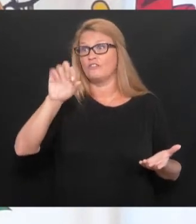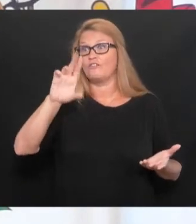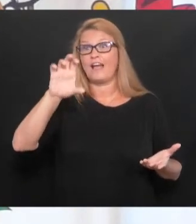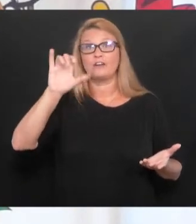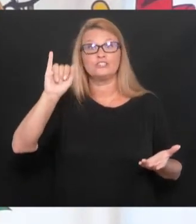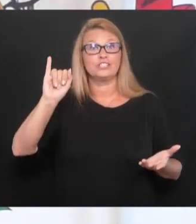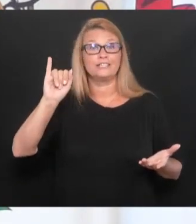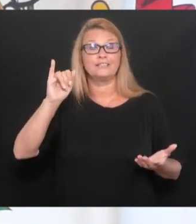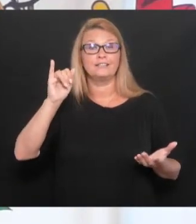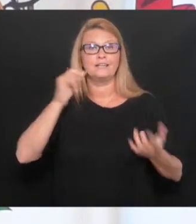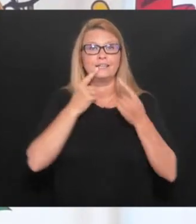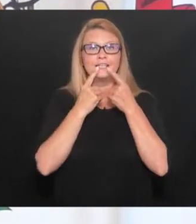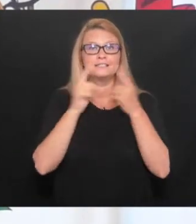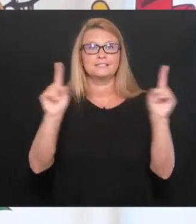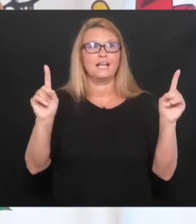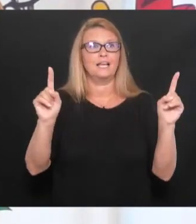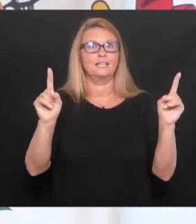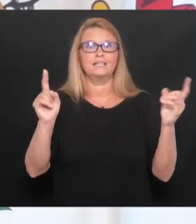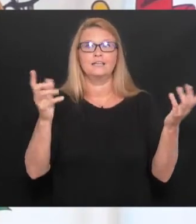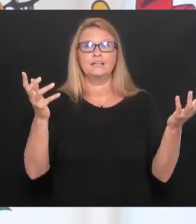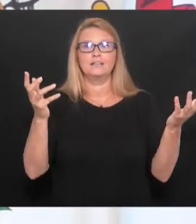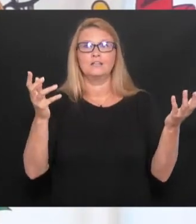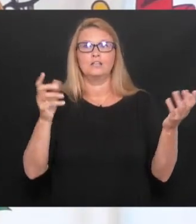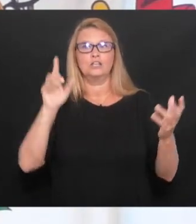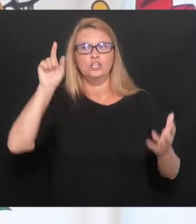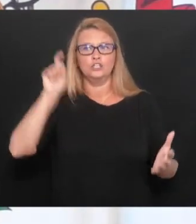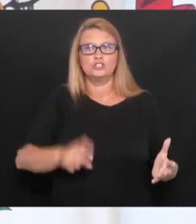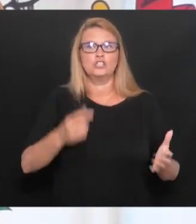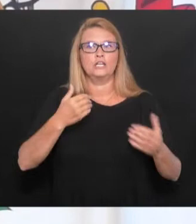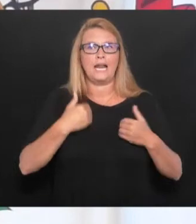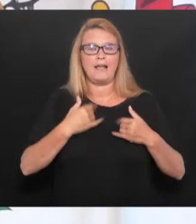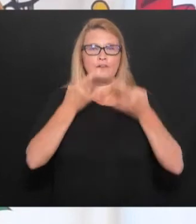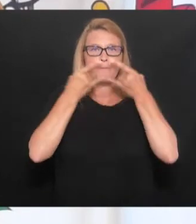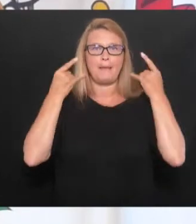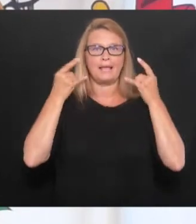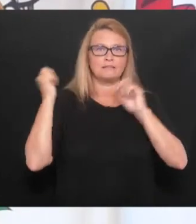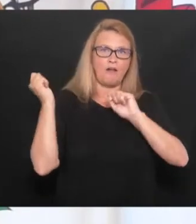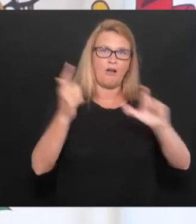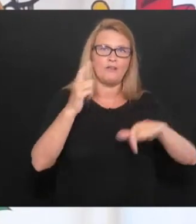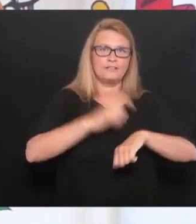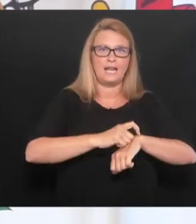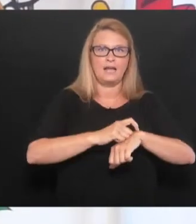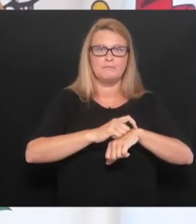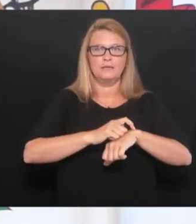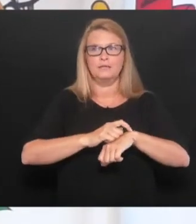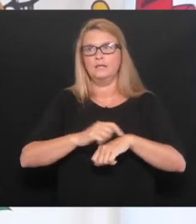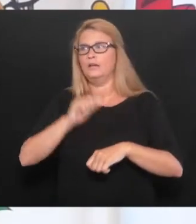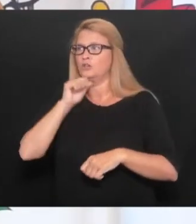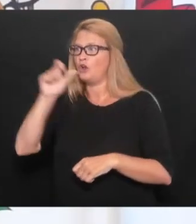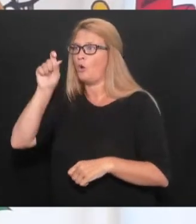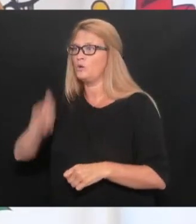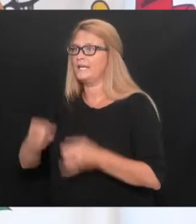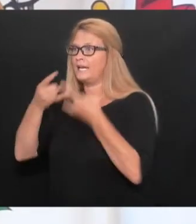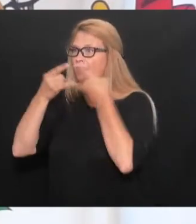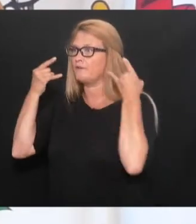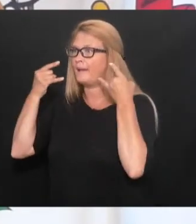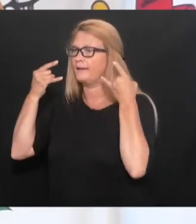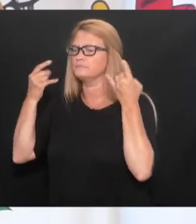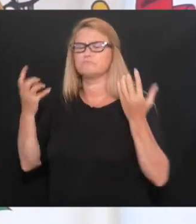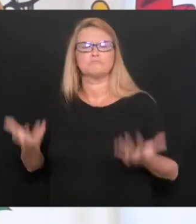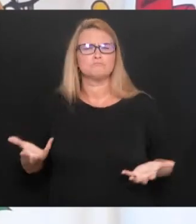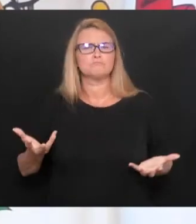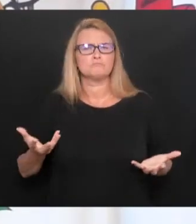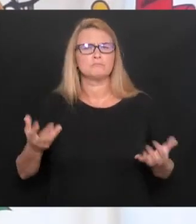say things like, absolutely you should wear a mask at all times. Absolutely you don't need a mask and everything. And